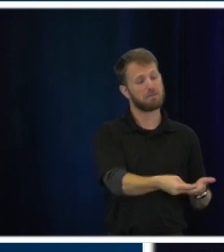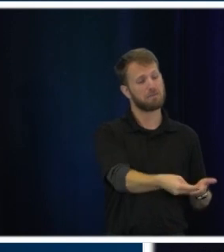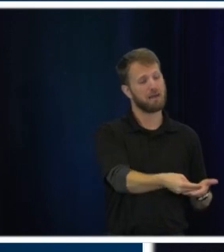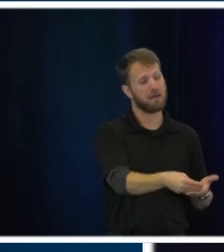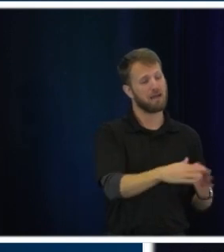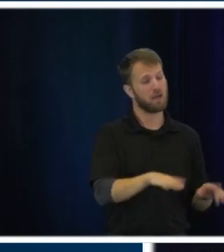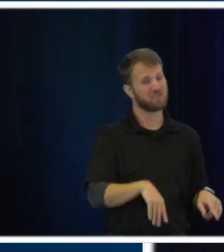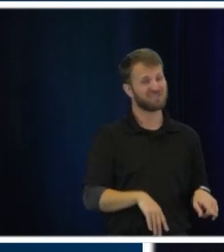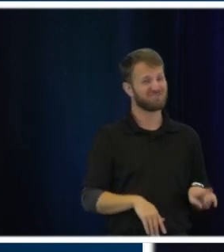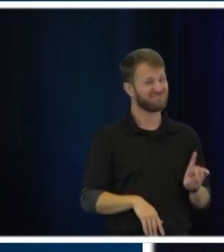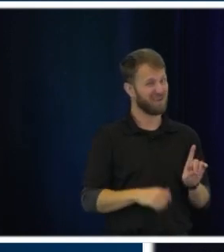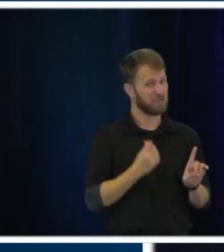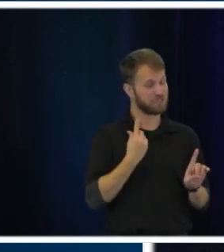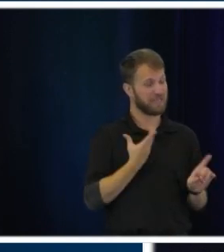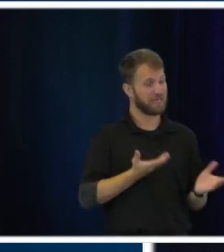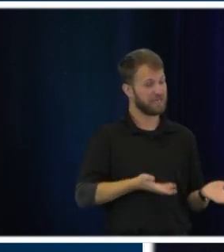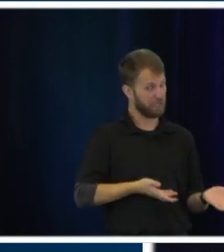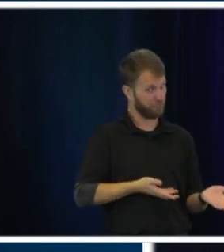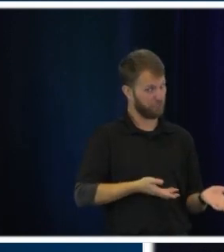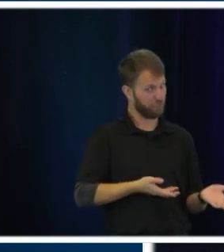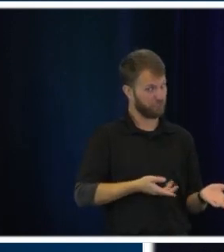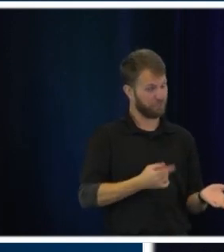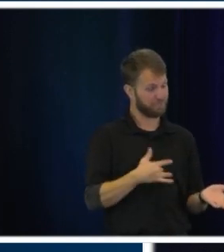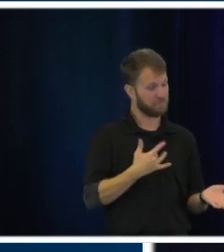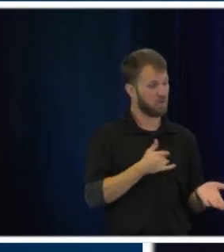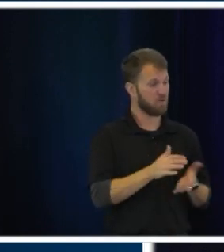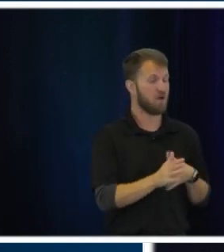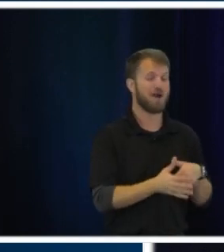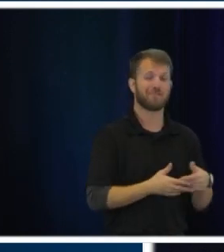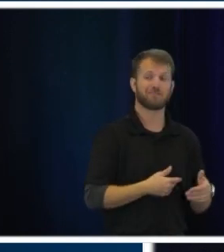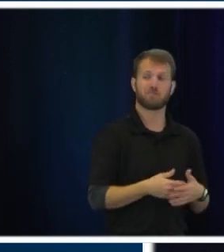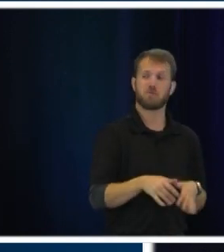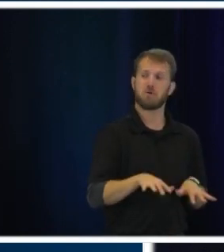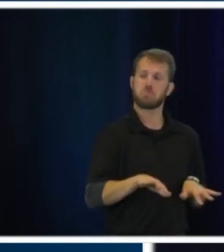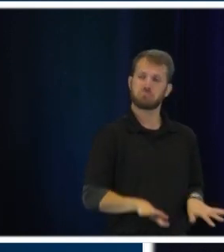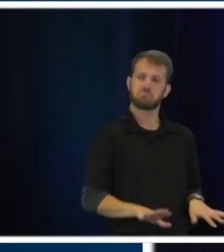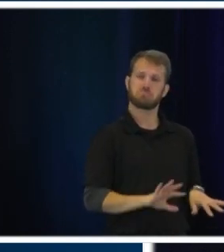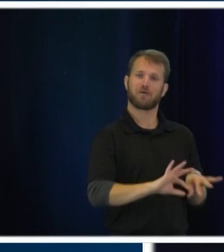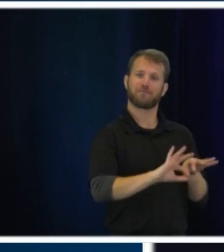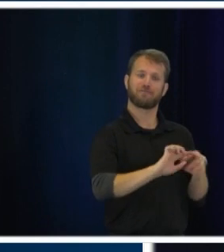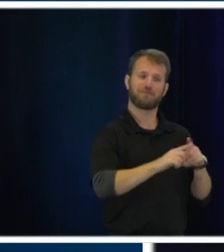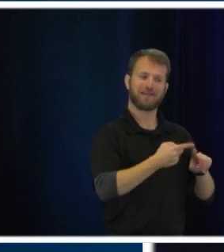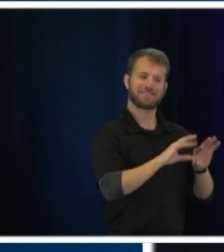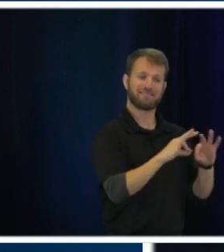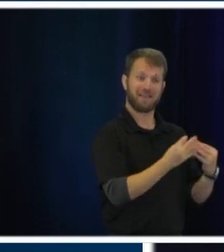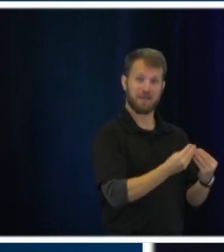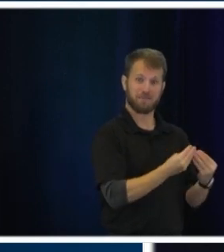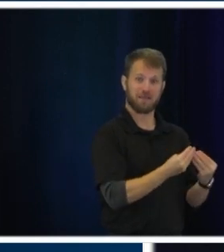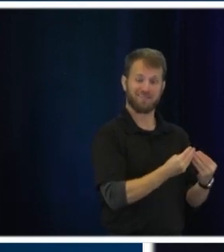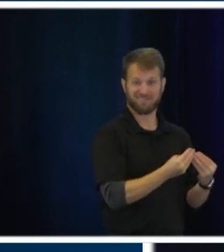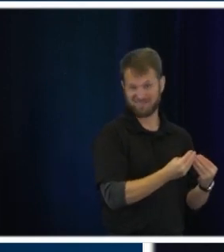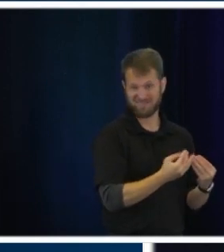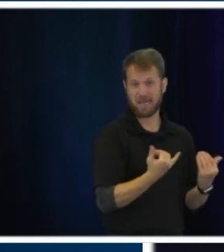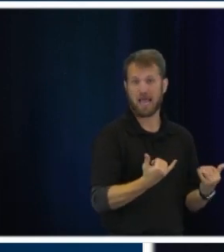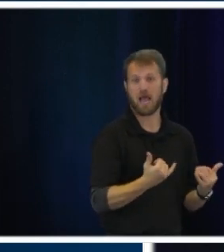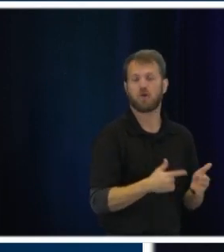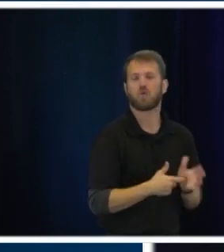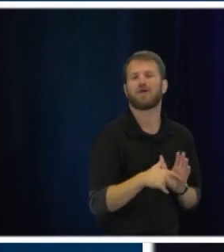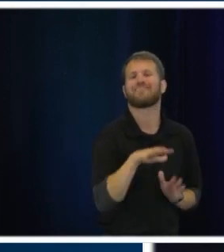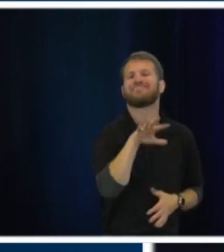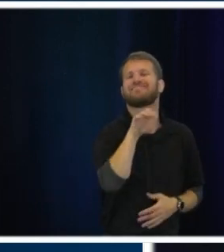you, to buy a house in this neighborhood where you feel comfortable, where your friends and family live, you now have to put 50%